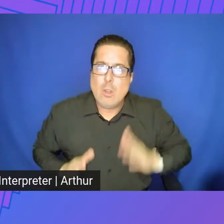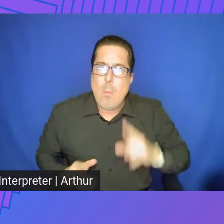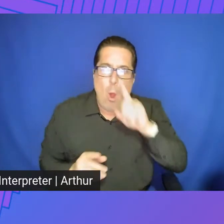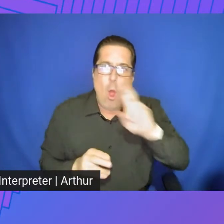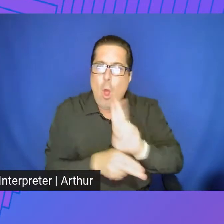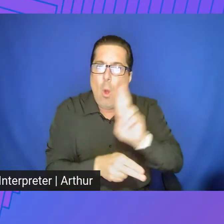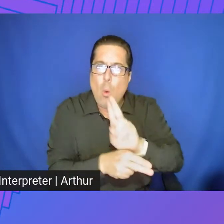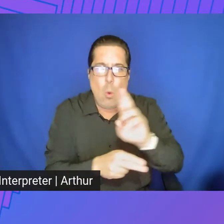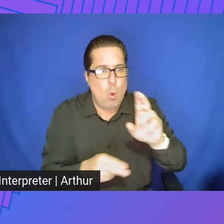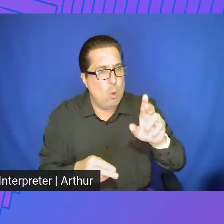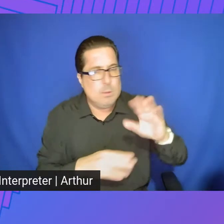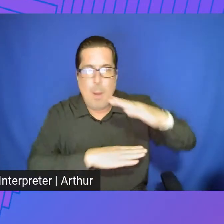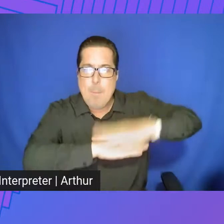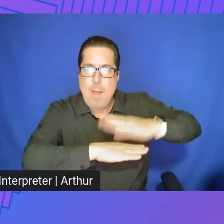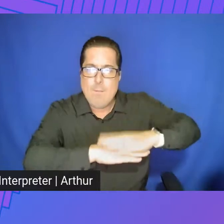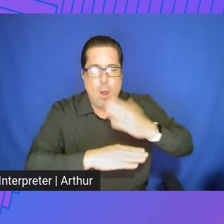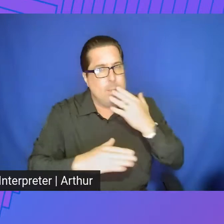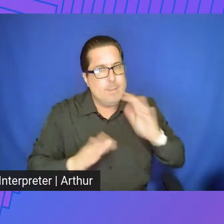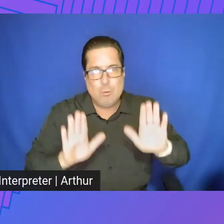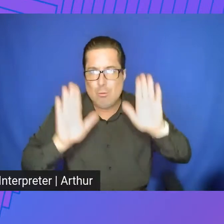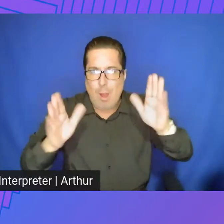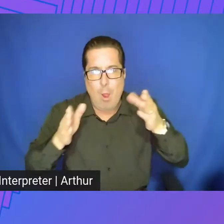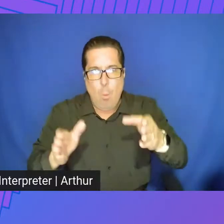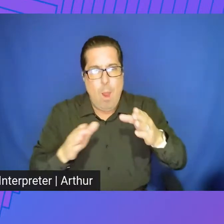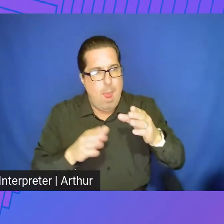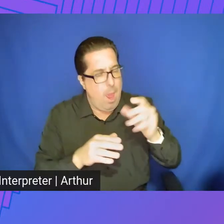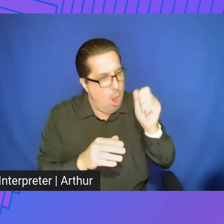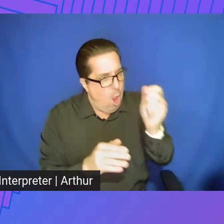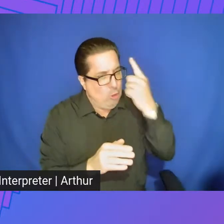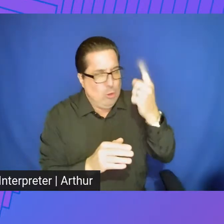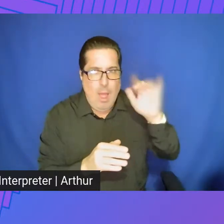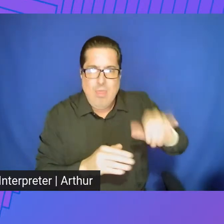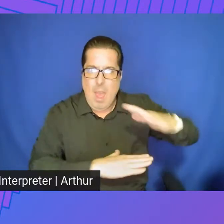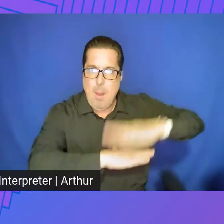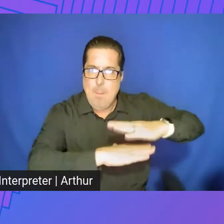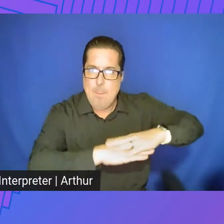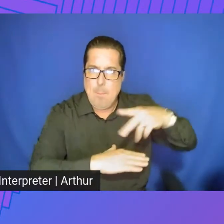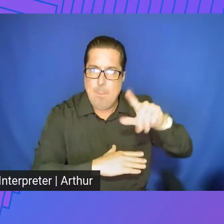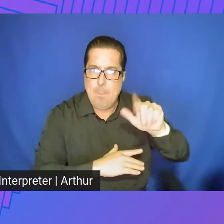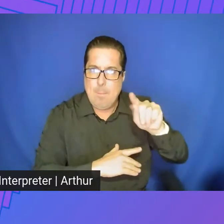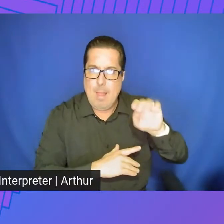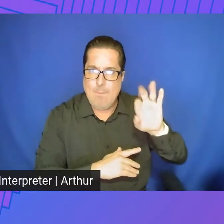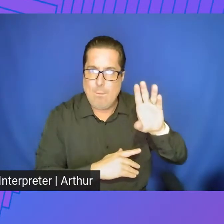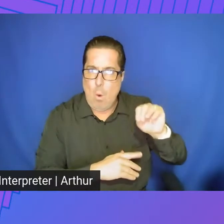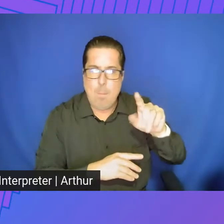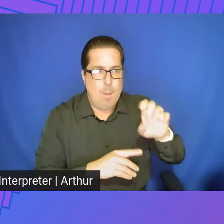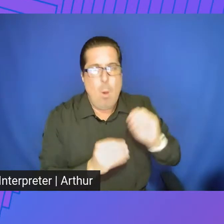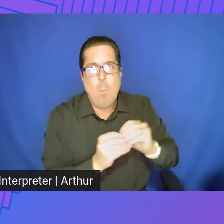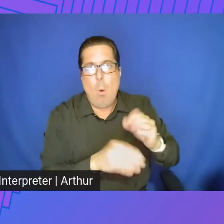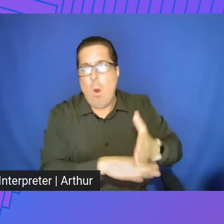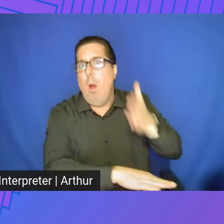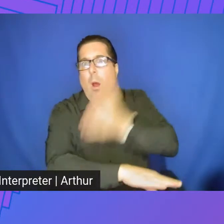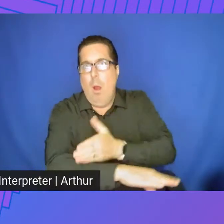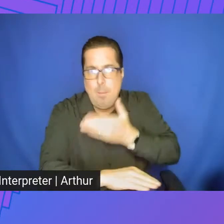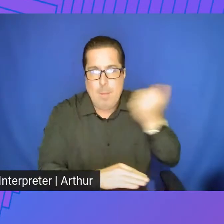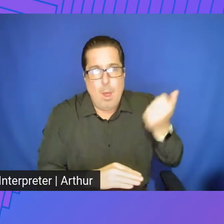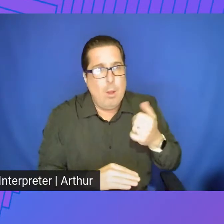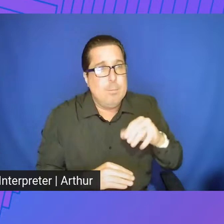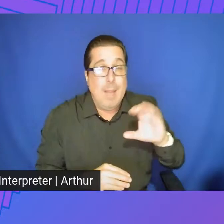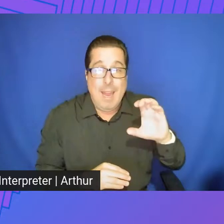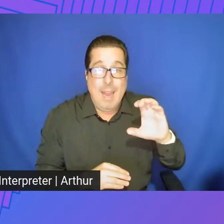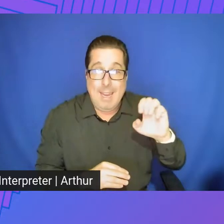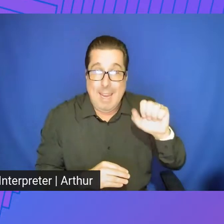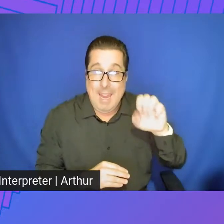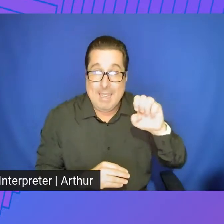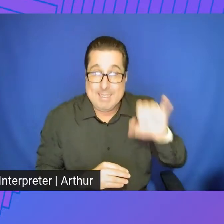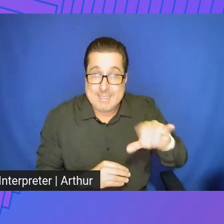always a great way to get to know that platform better. It makes it even cooler when it's a customer like Casey and Gaggle.